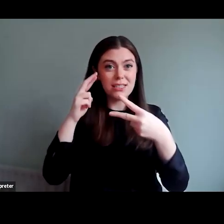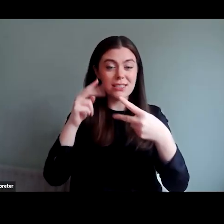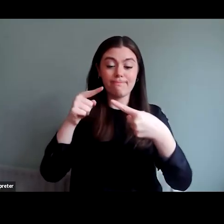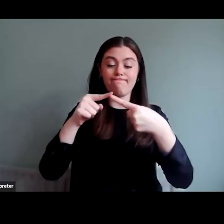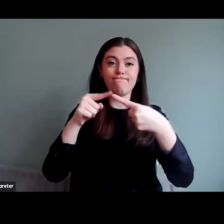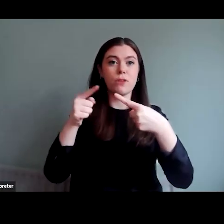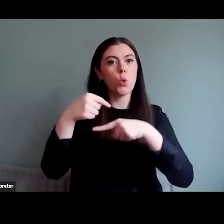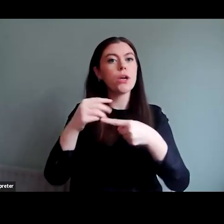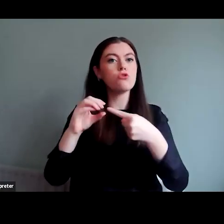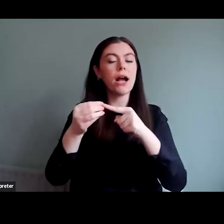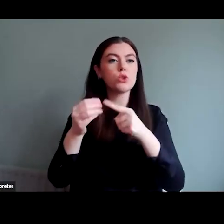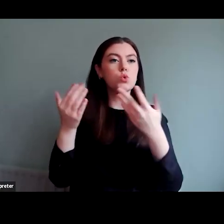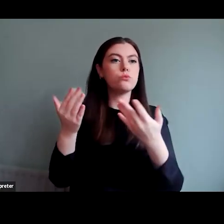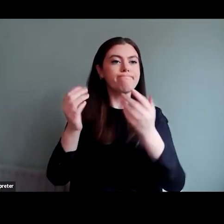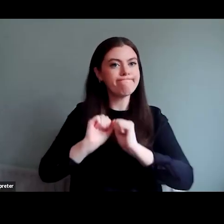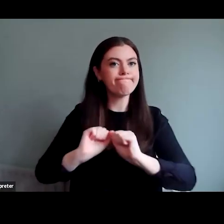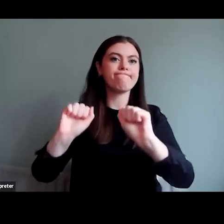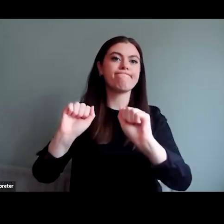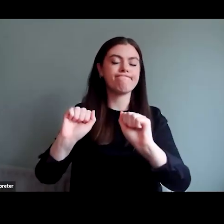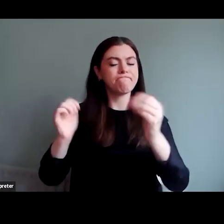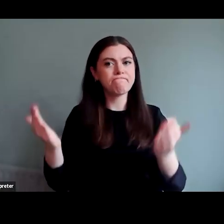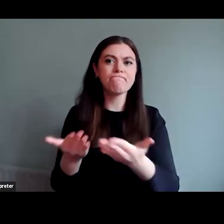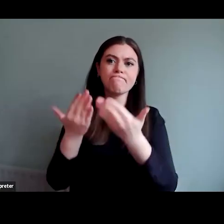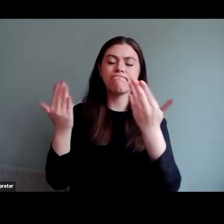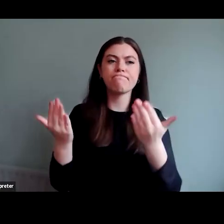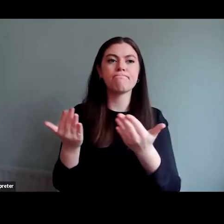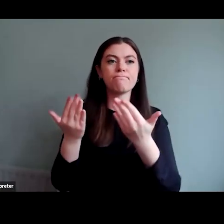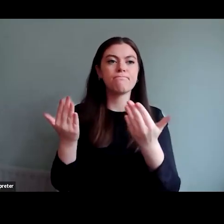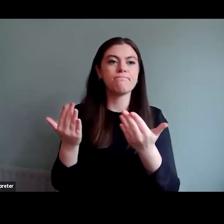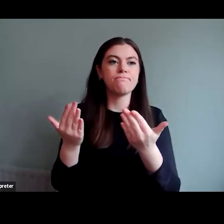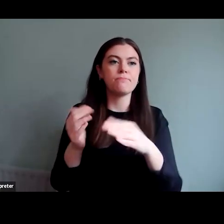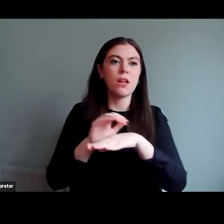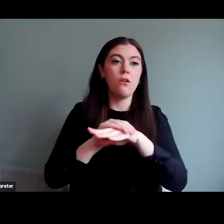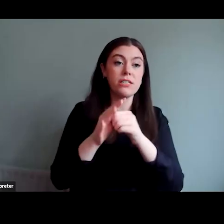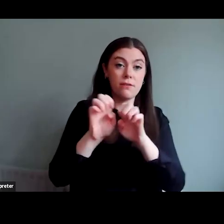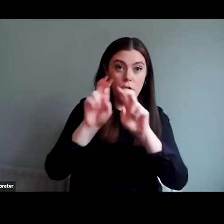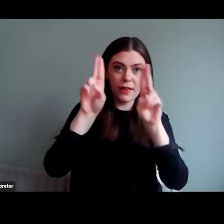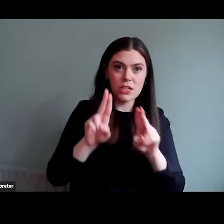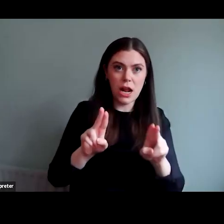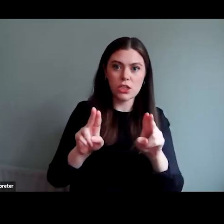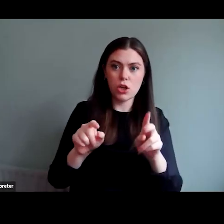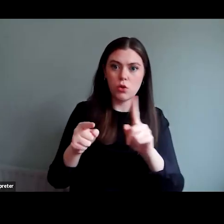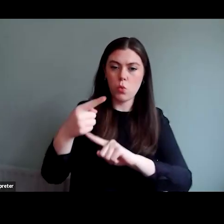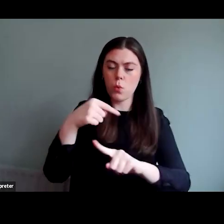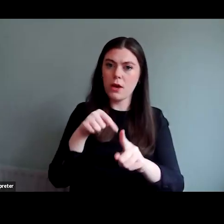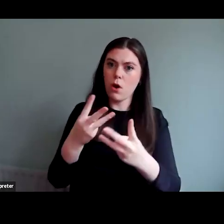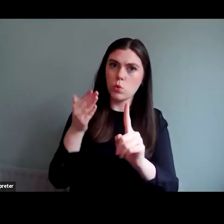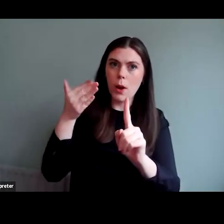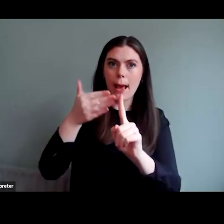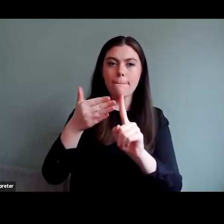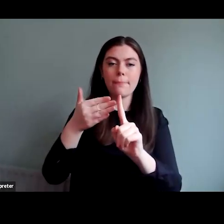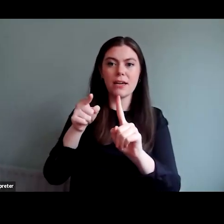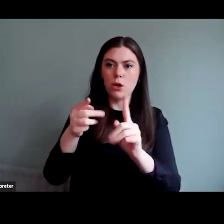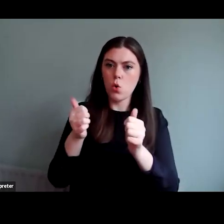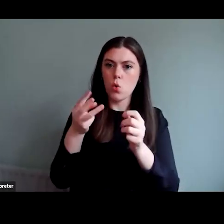trying to push for, that Friends of the Earth International would be able to publicly endorse